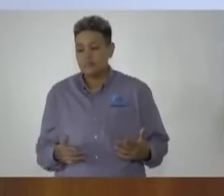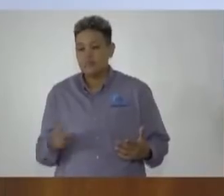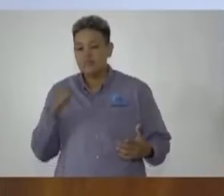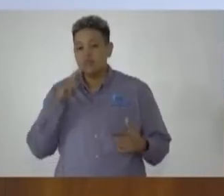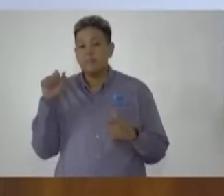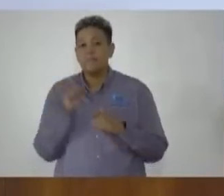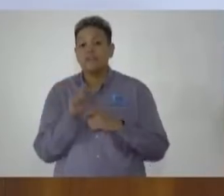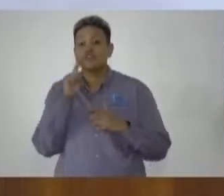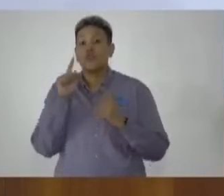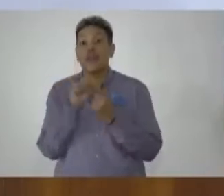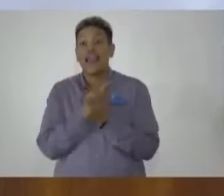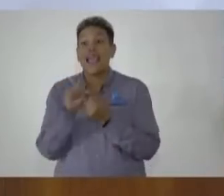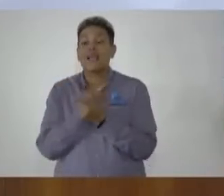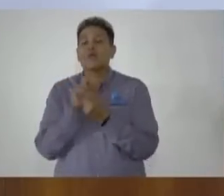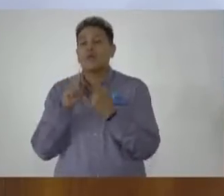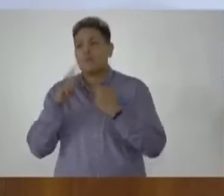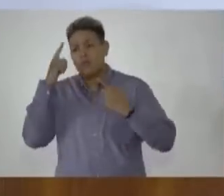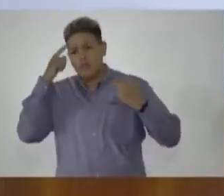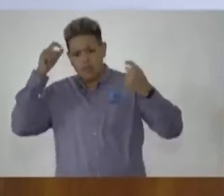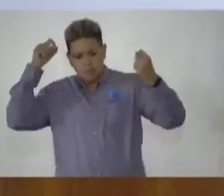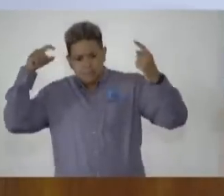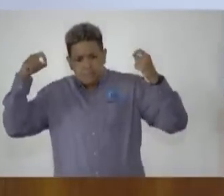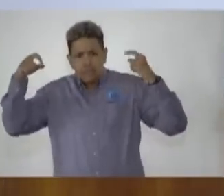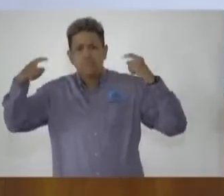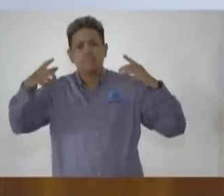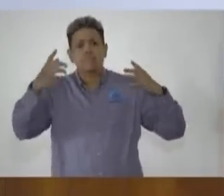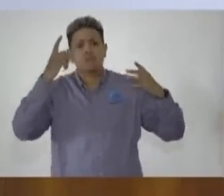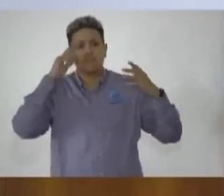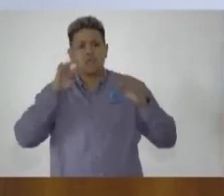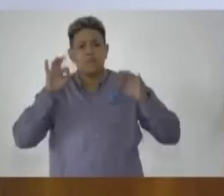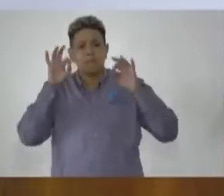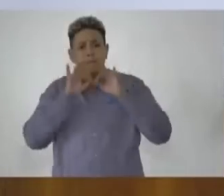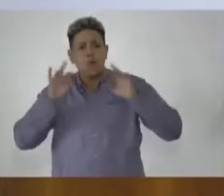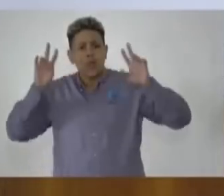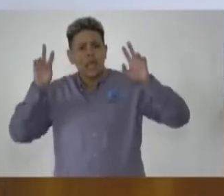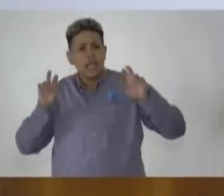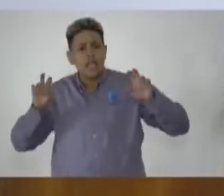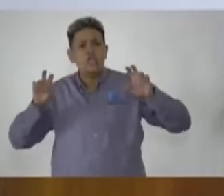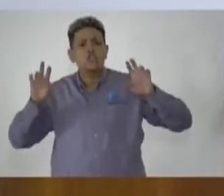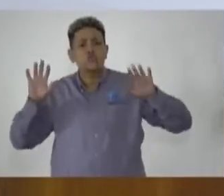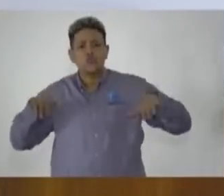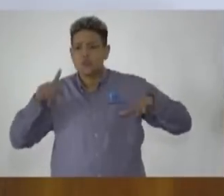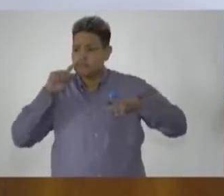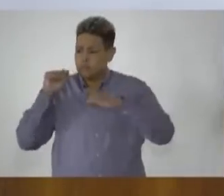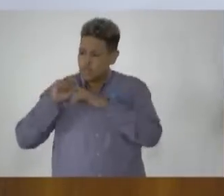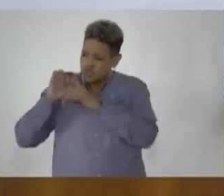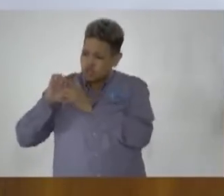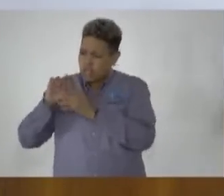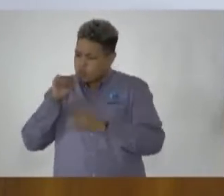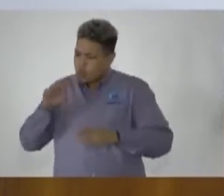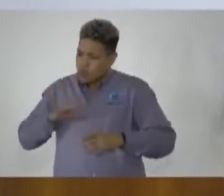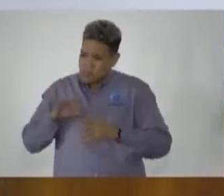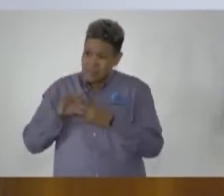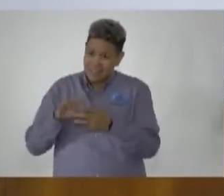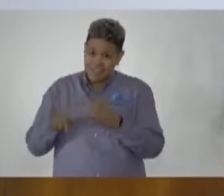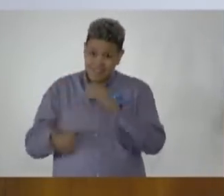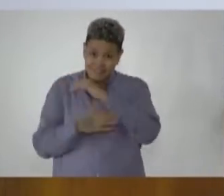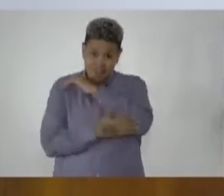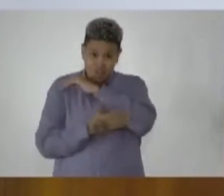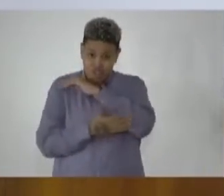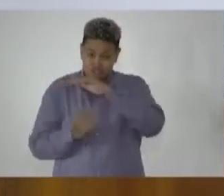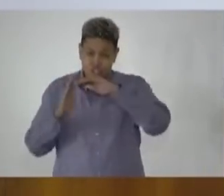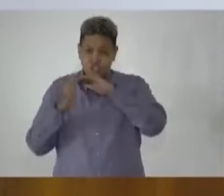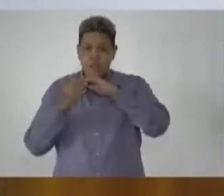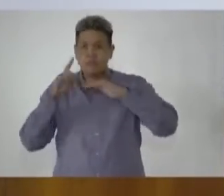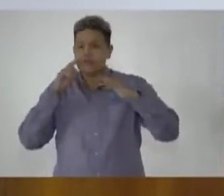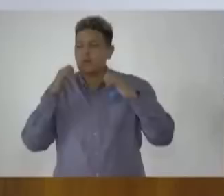ensure networking and solidarity around critical issues relating to women in this country, it